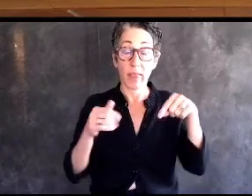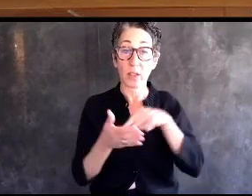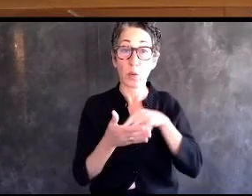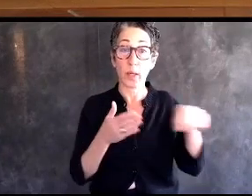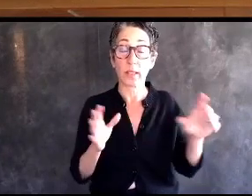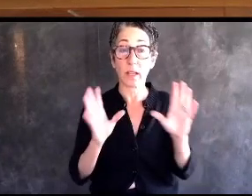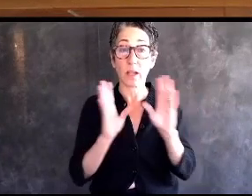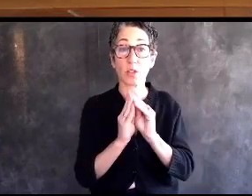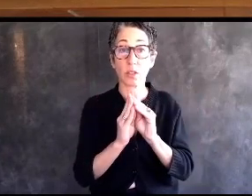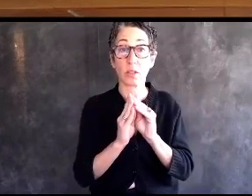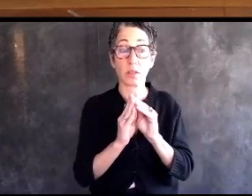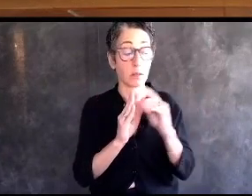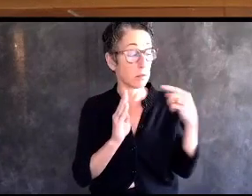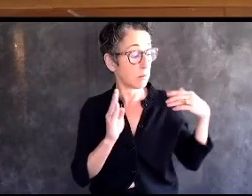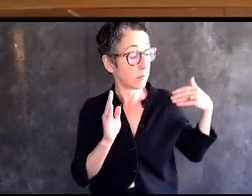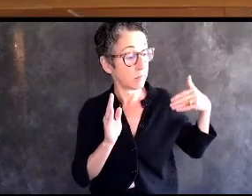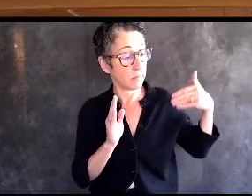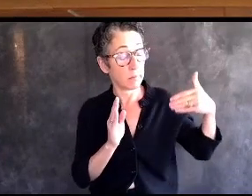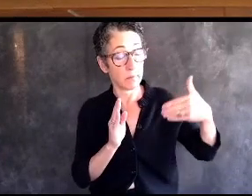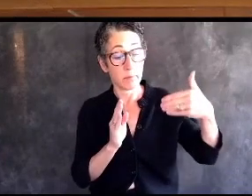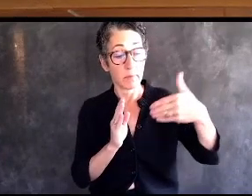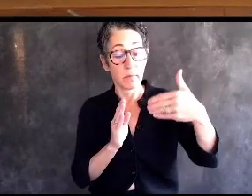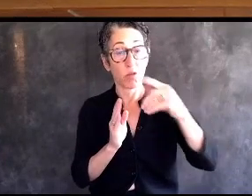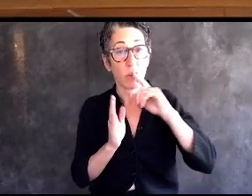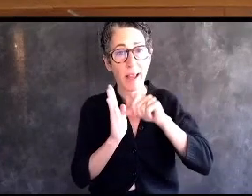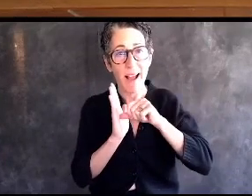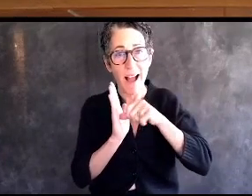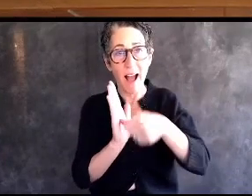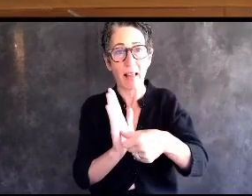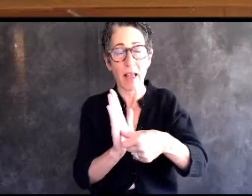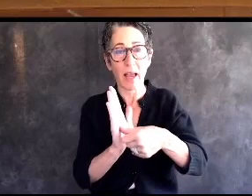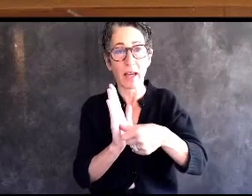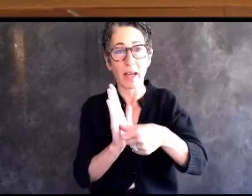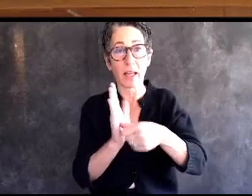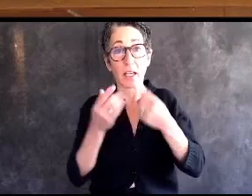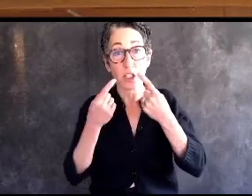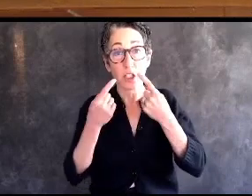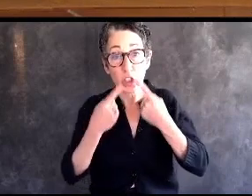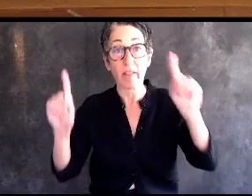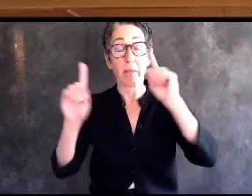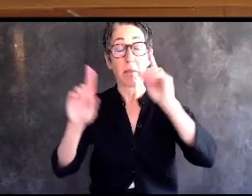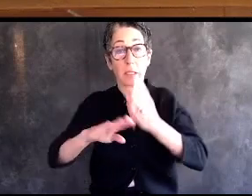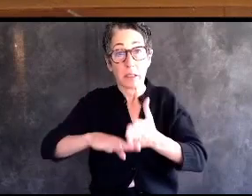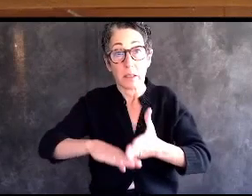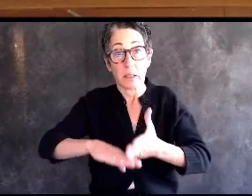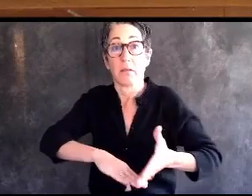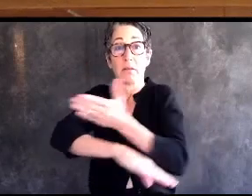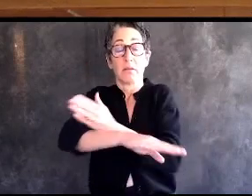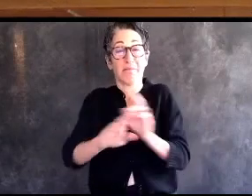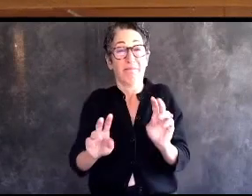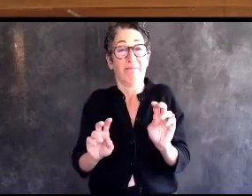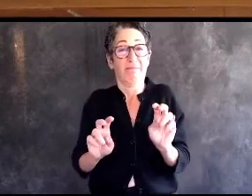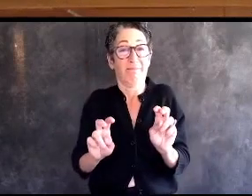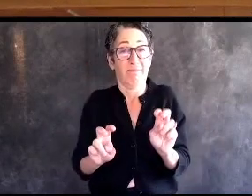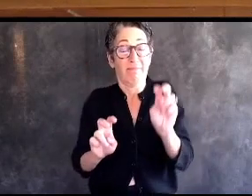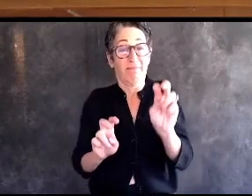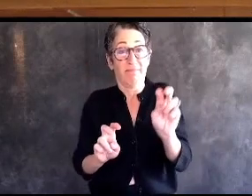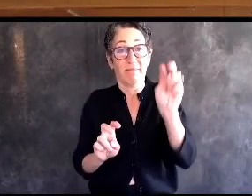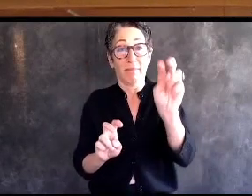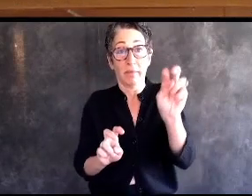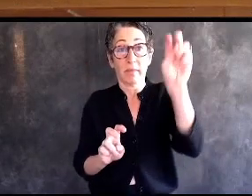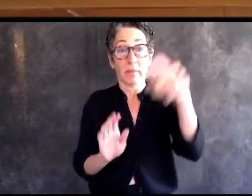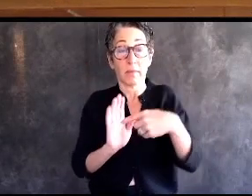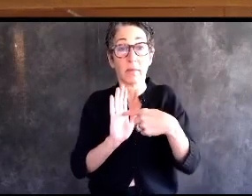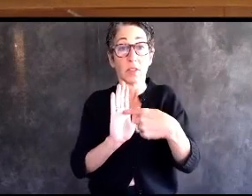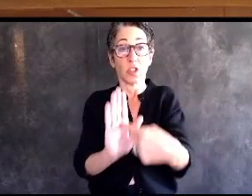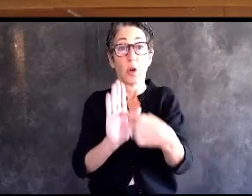really highlighted the extraordinary achievements and advancements in AI already, showcasing the remarkable strides in AI